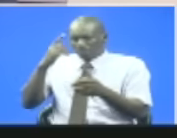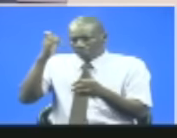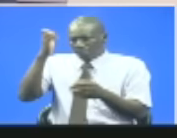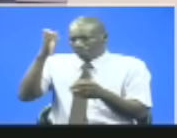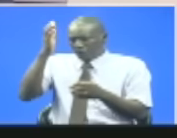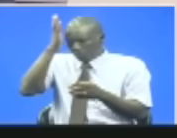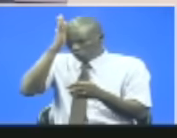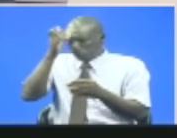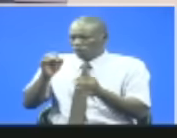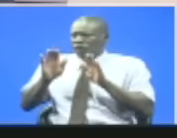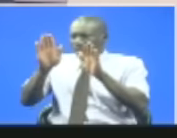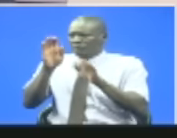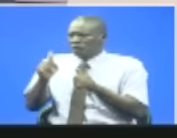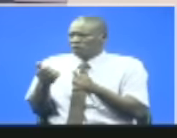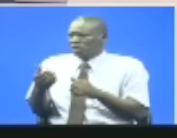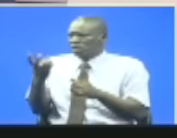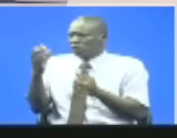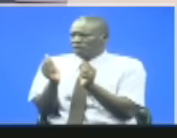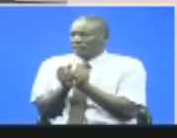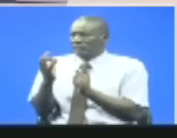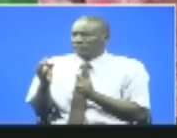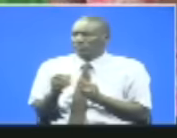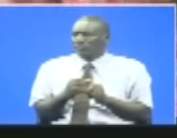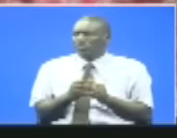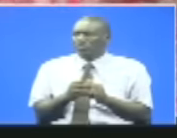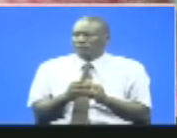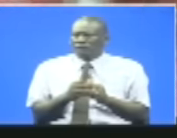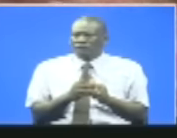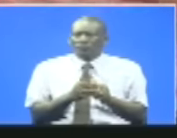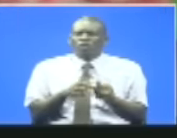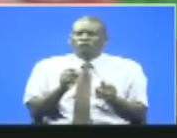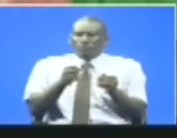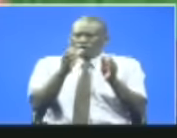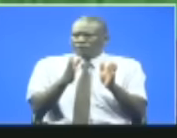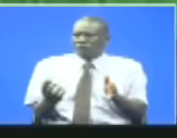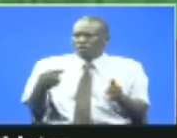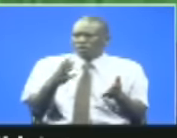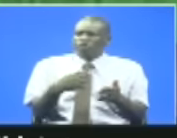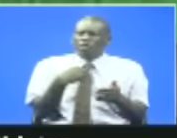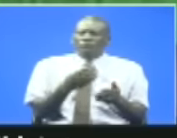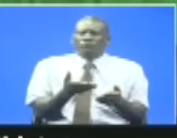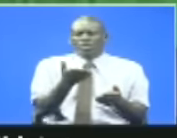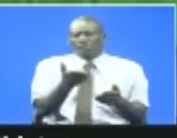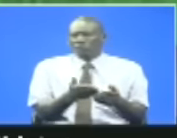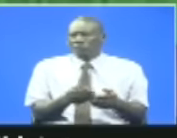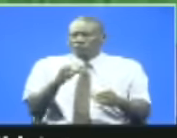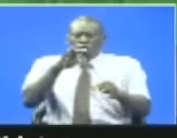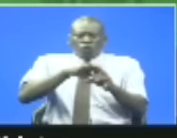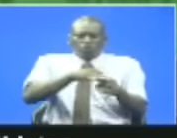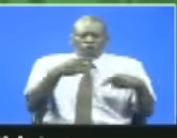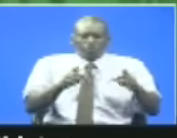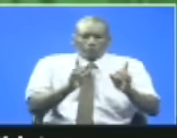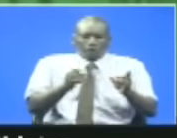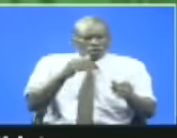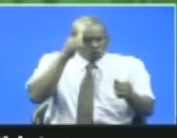campaign he ran in 2013 to get to State House. Kwa hivyo mtu akija hapa awaambie, "Oh, ati msichague hii watu, mnakumbuka